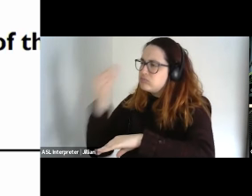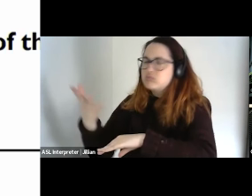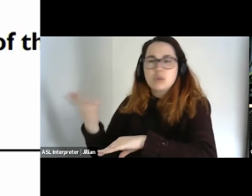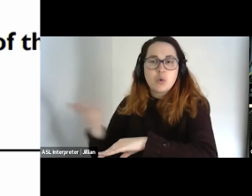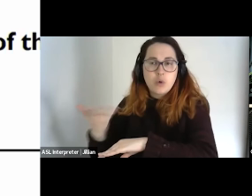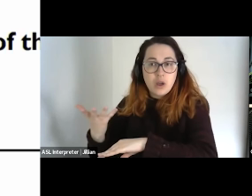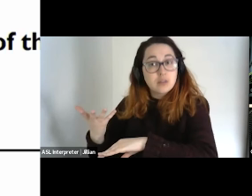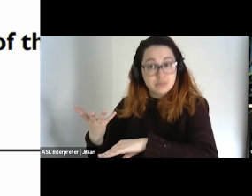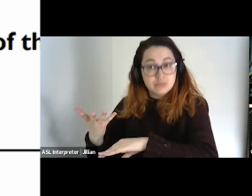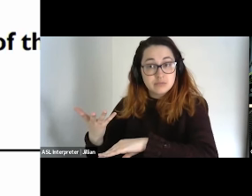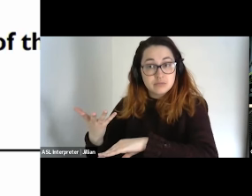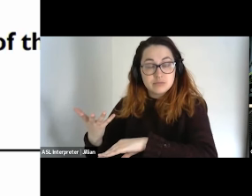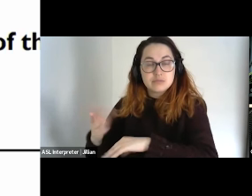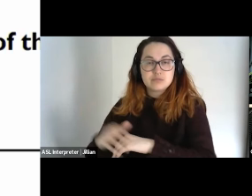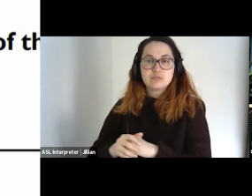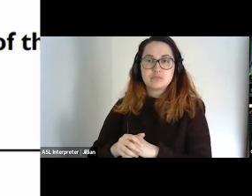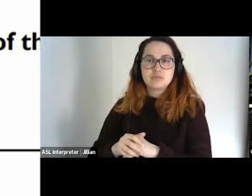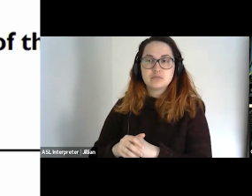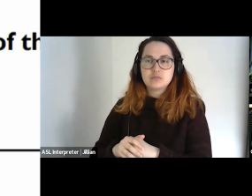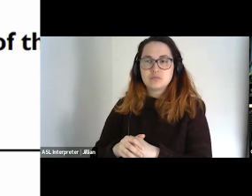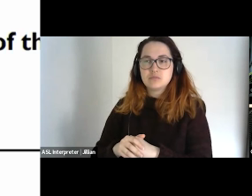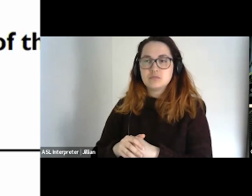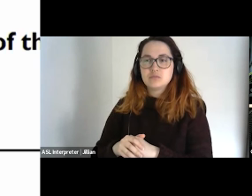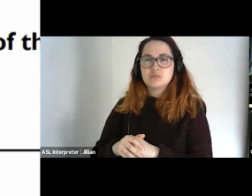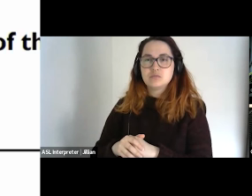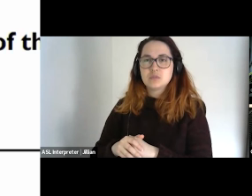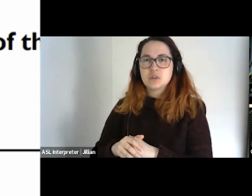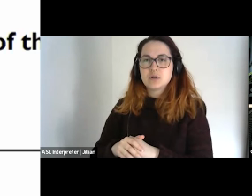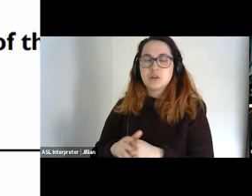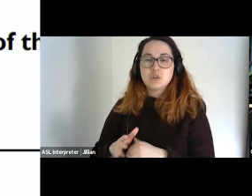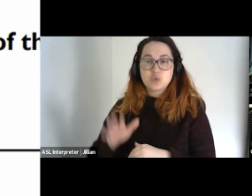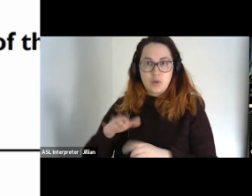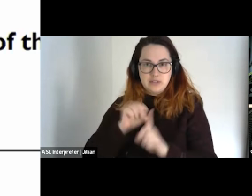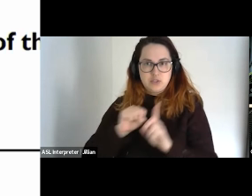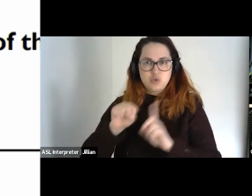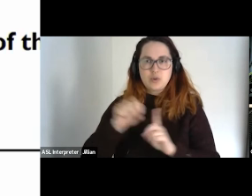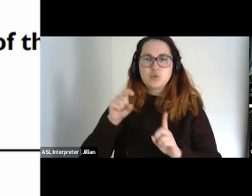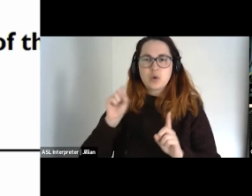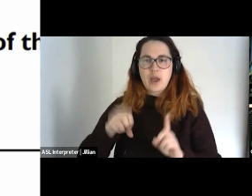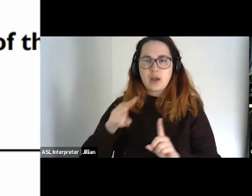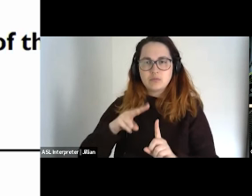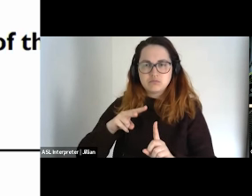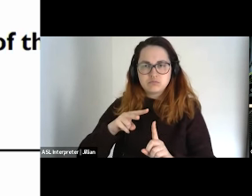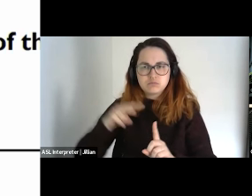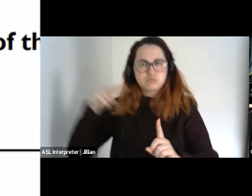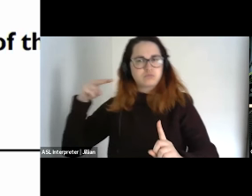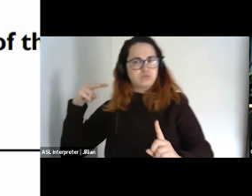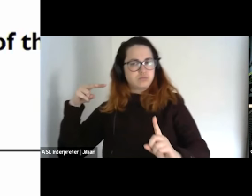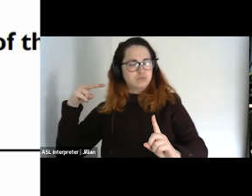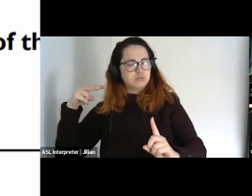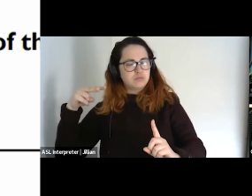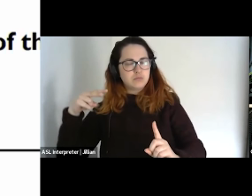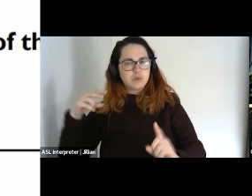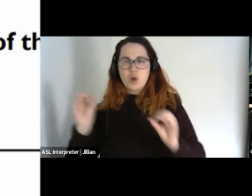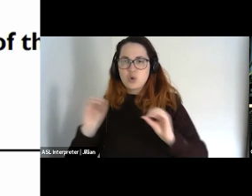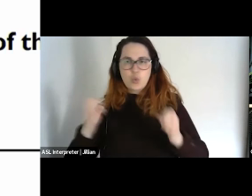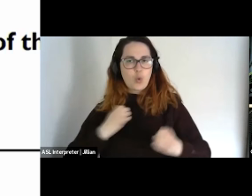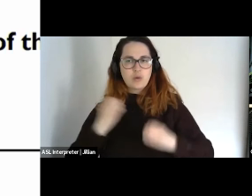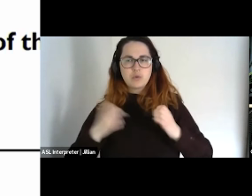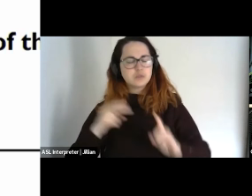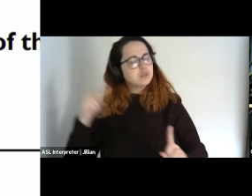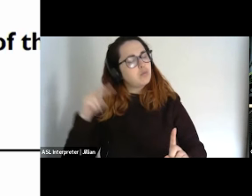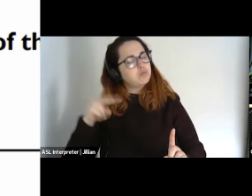lens and sort of observe the situation, and observe it without emotions. Okay. Are there any other interpretations